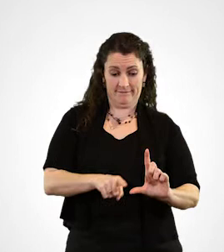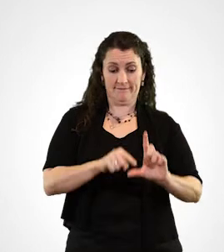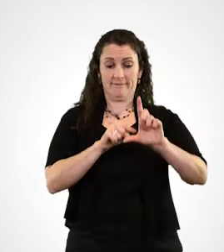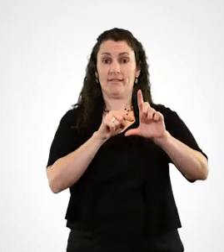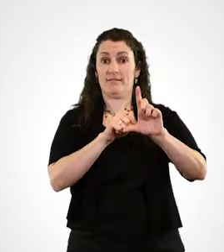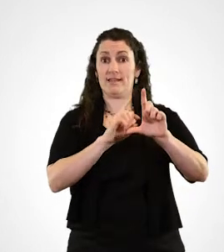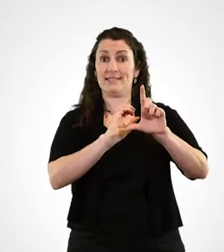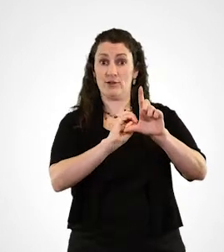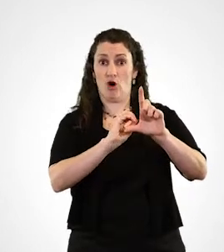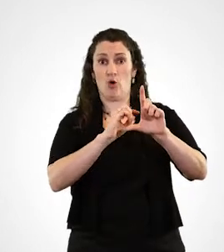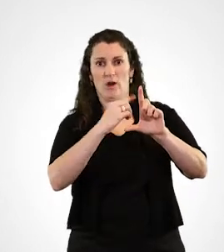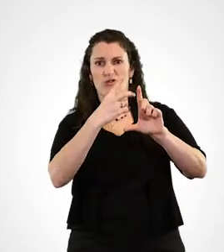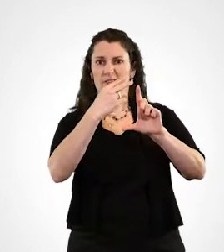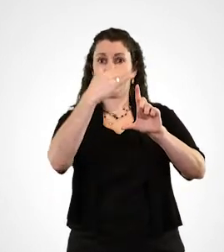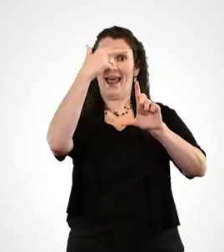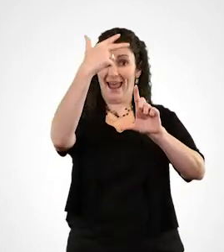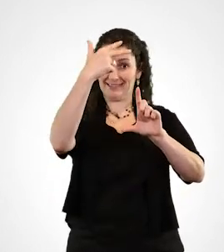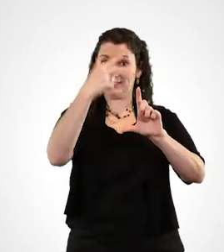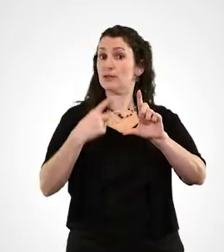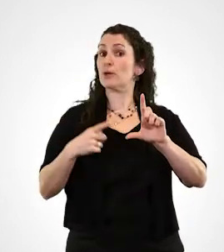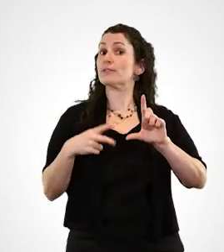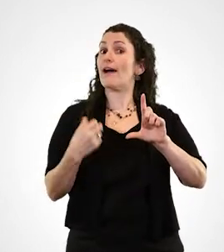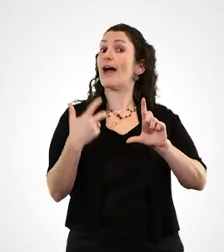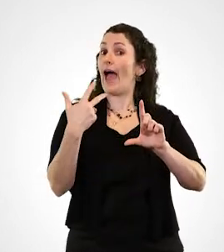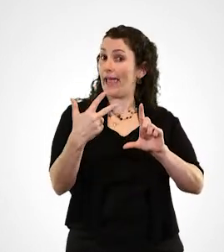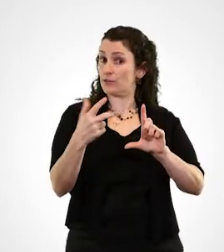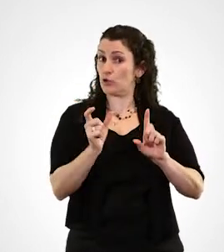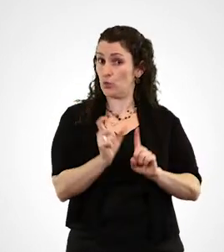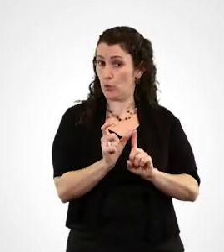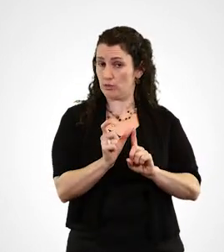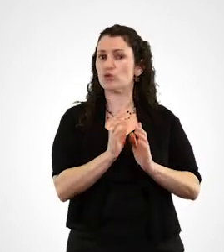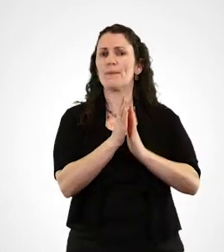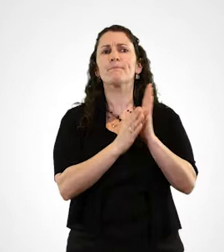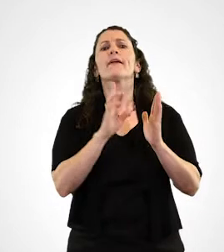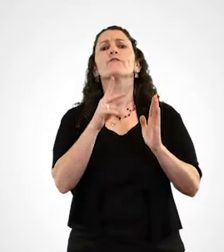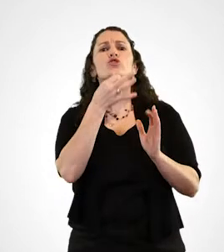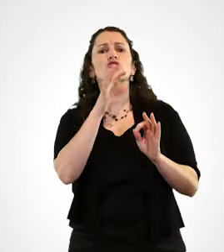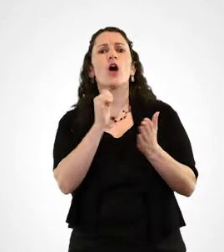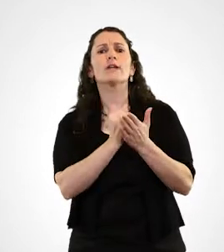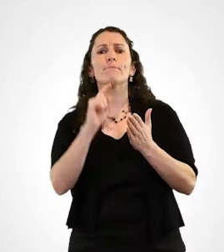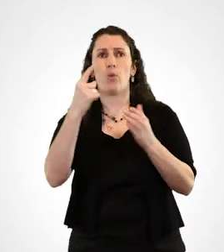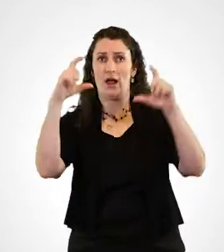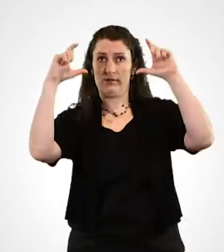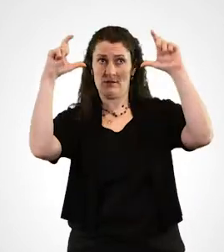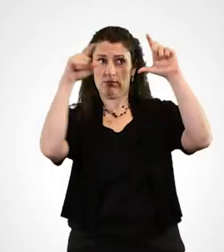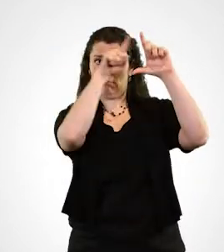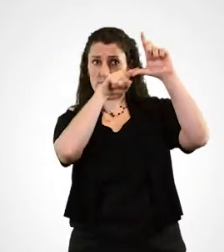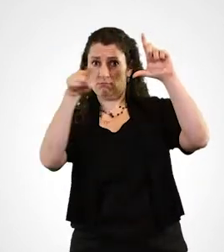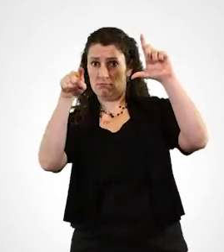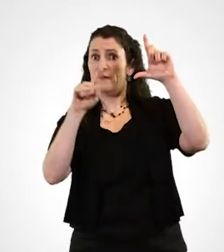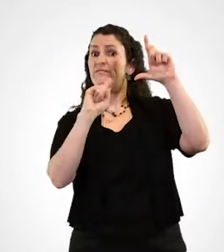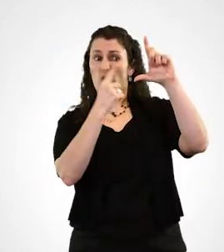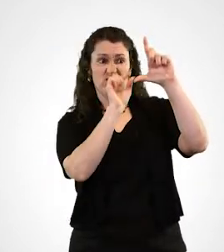we had targeted 8 words. And at baseline, child 1 knew none of the new words. After